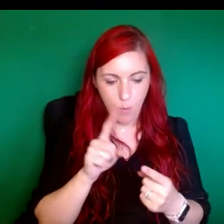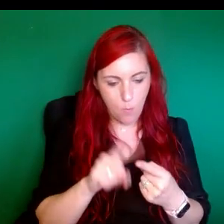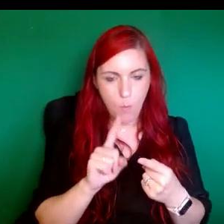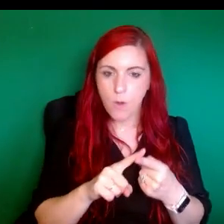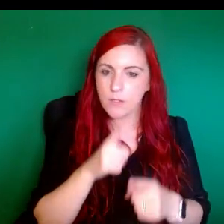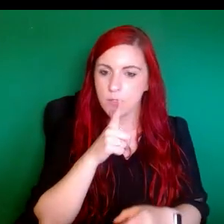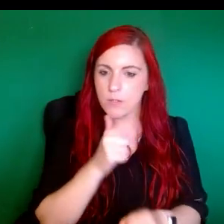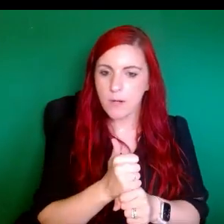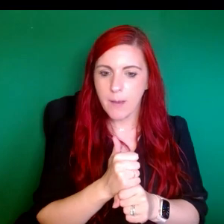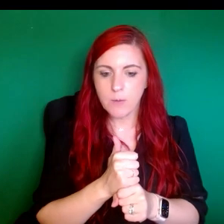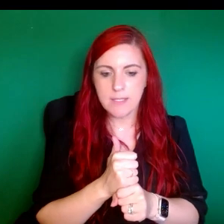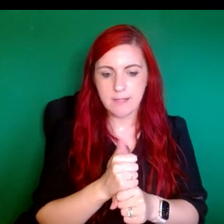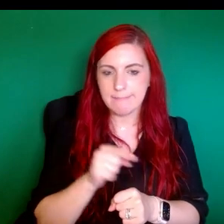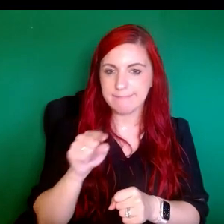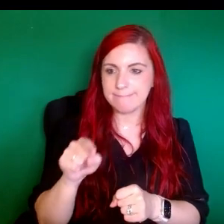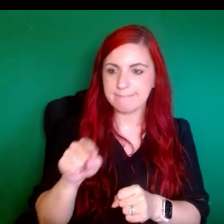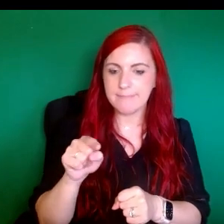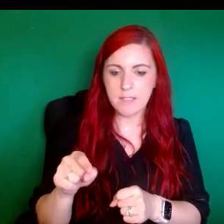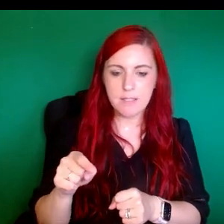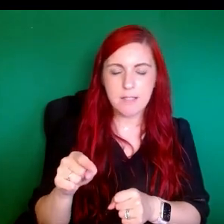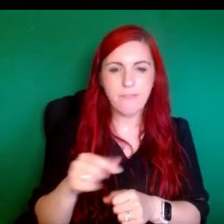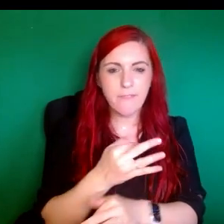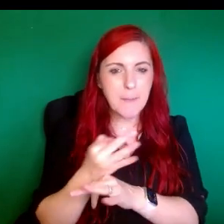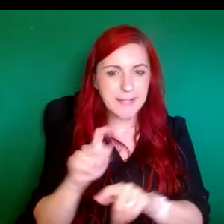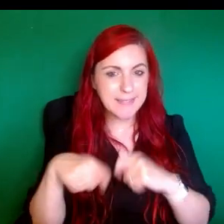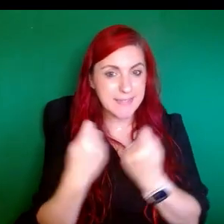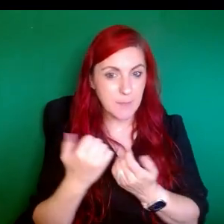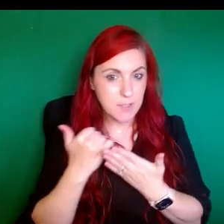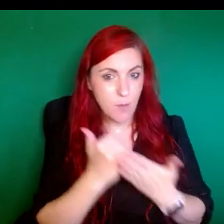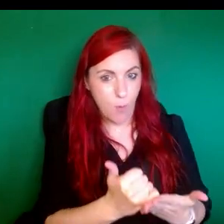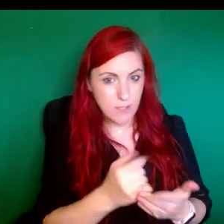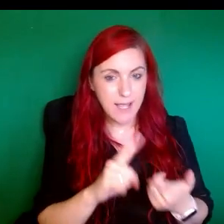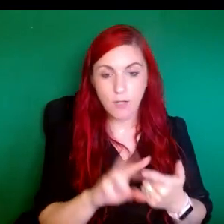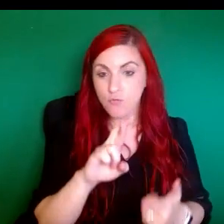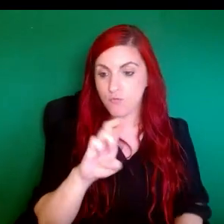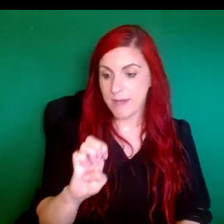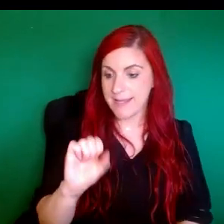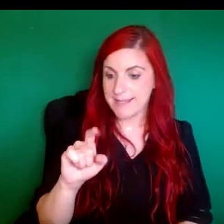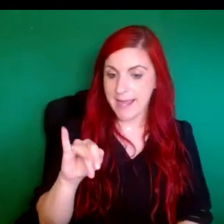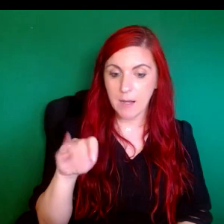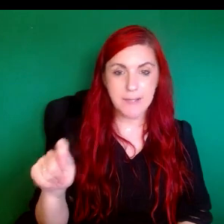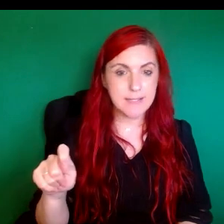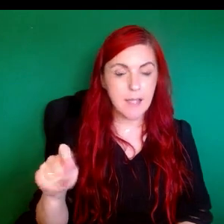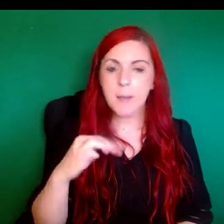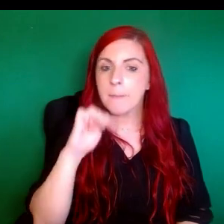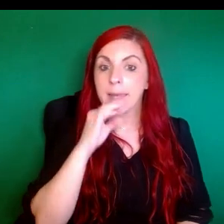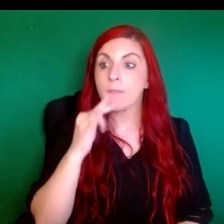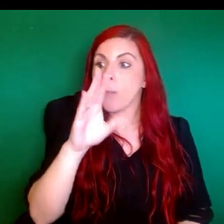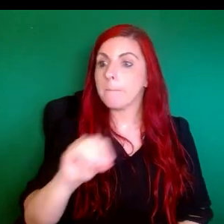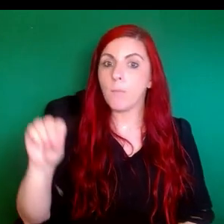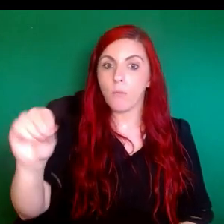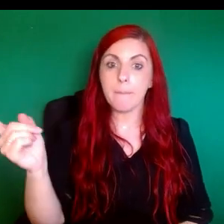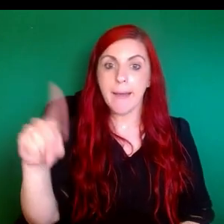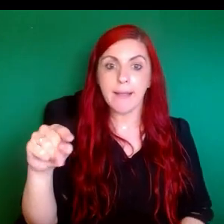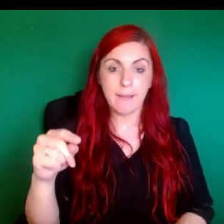by our families team and by our resettlement team. So when people resettle into the community, they are provided with key working, care